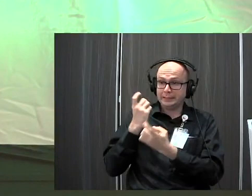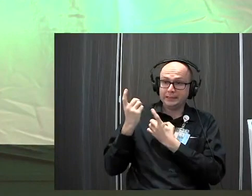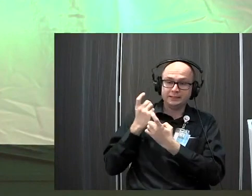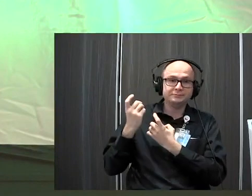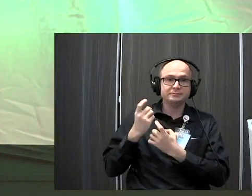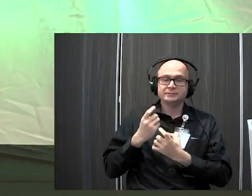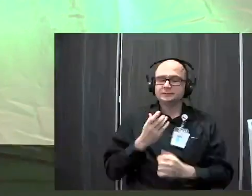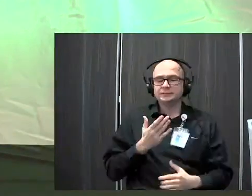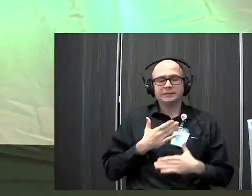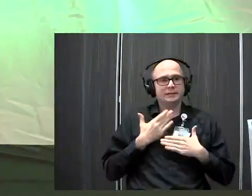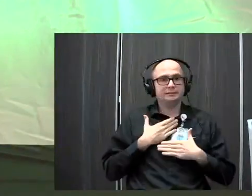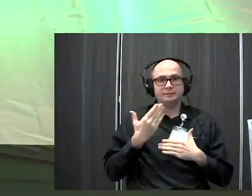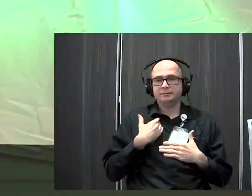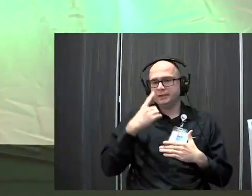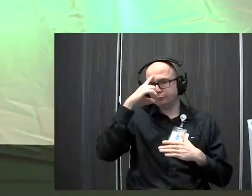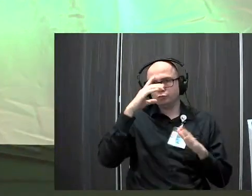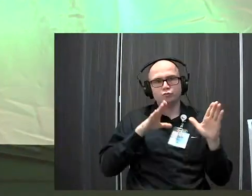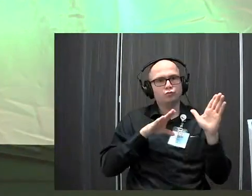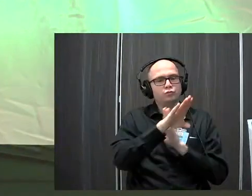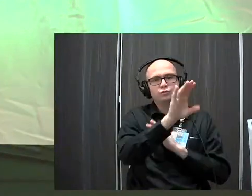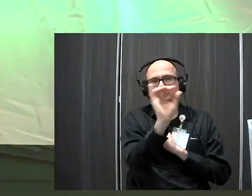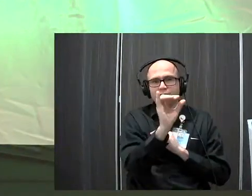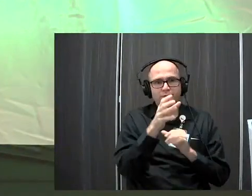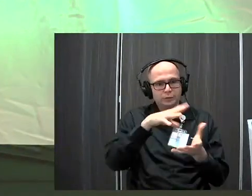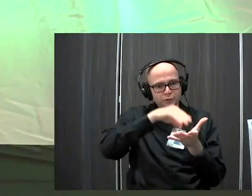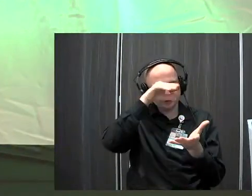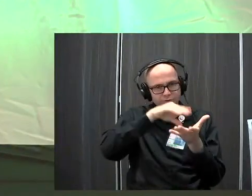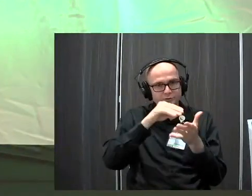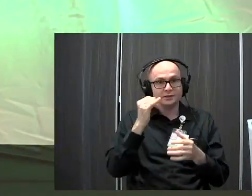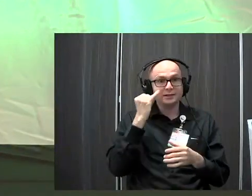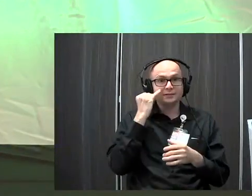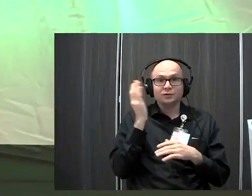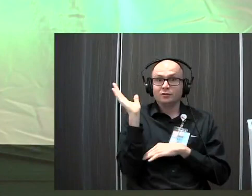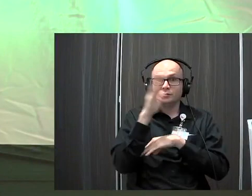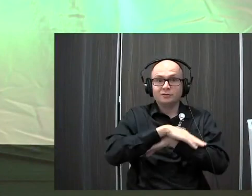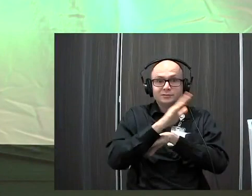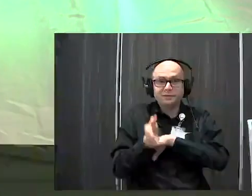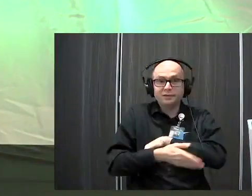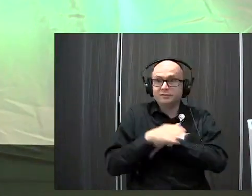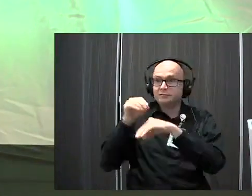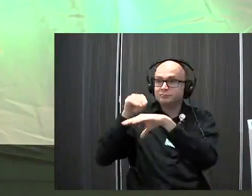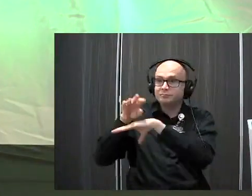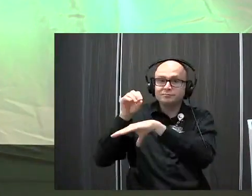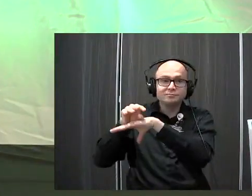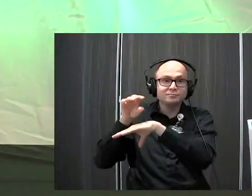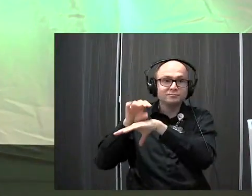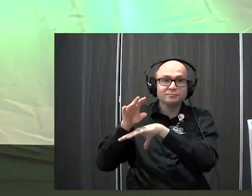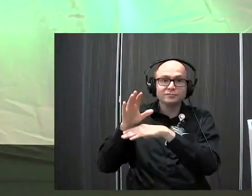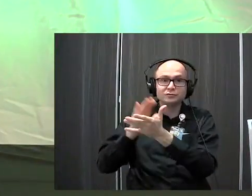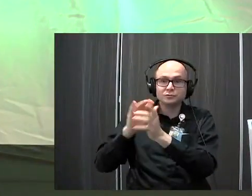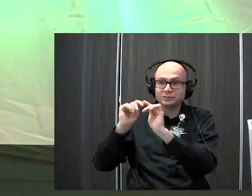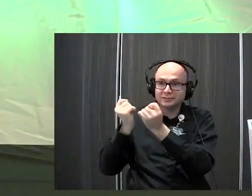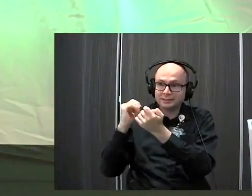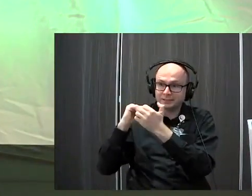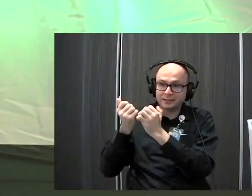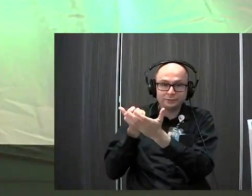email me. That helps me grow so much as a professional. And if I could spend all of my time just consulting with school teams on how to better